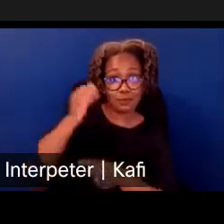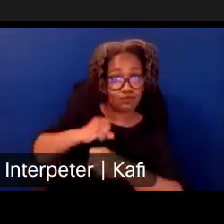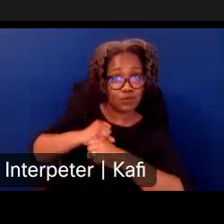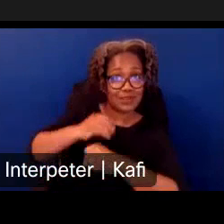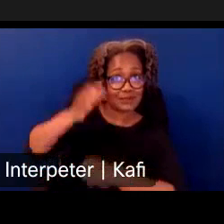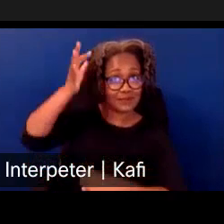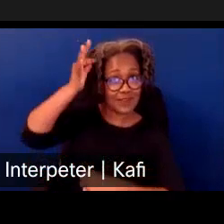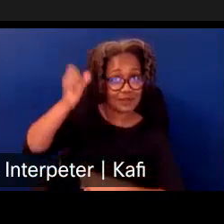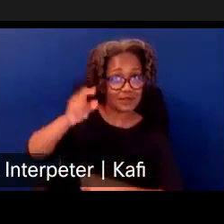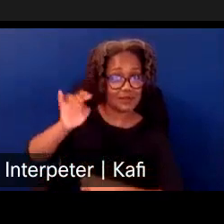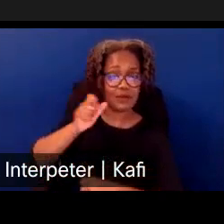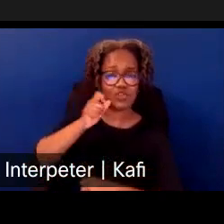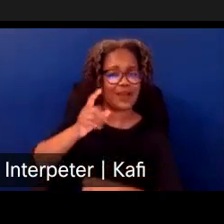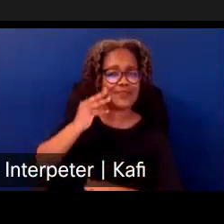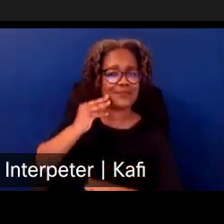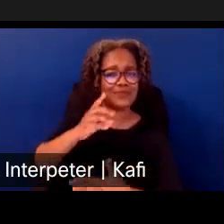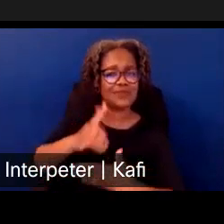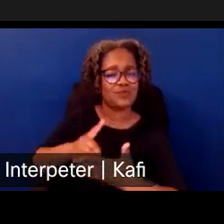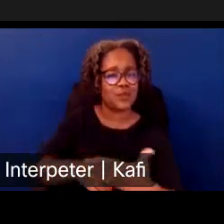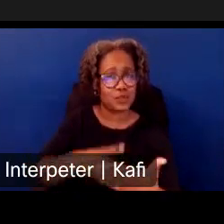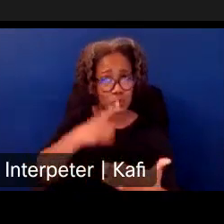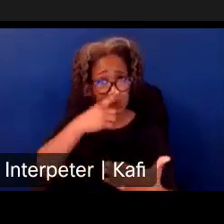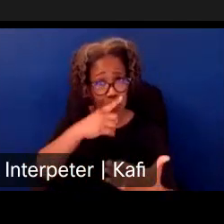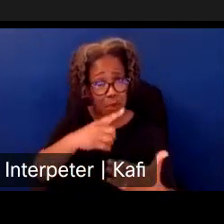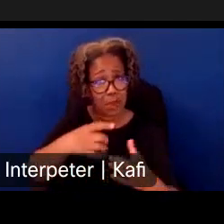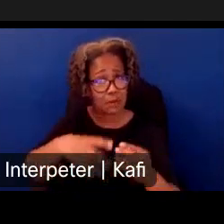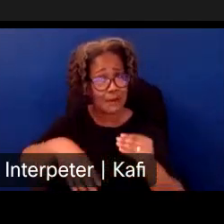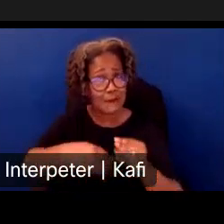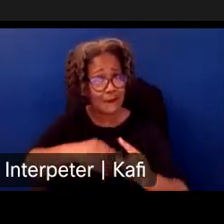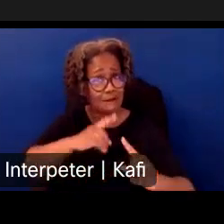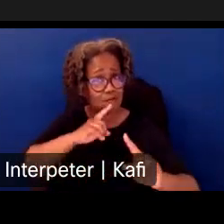bit about that? And what, you know, some examples of it?